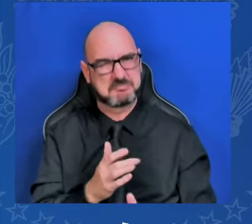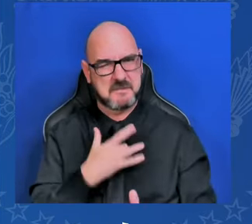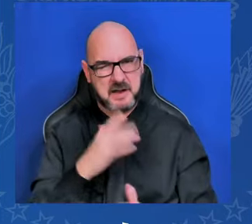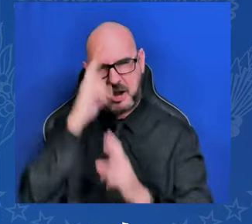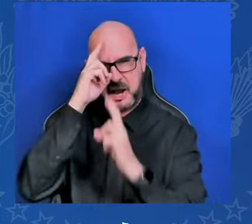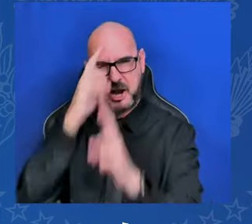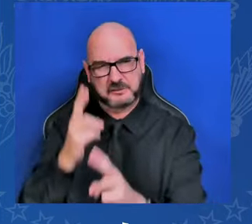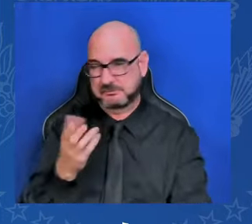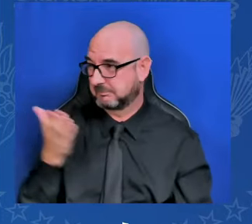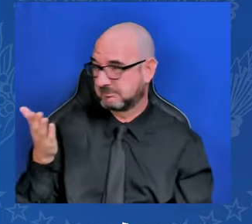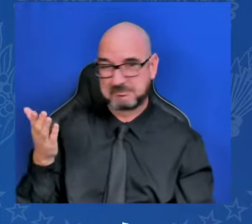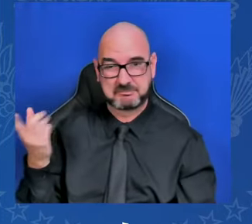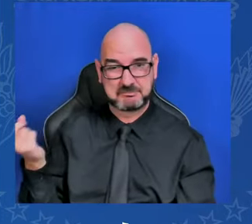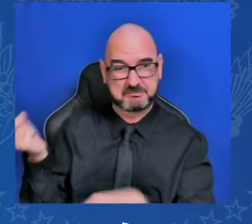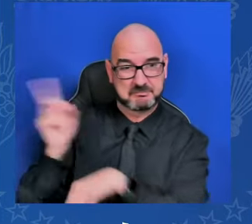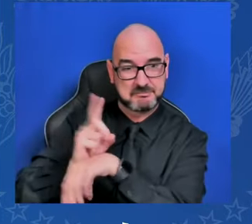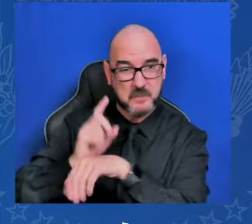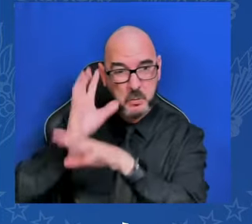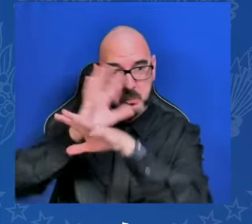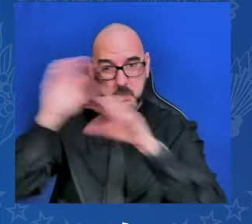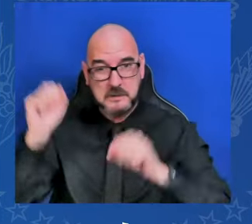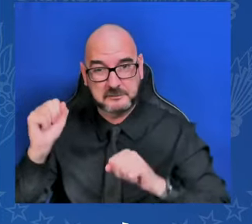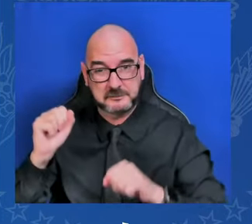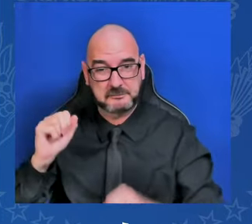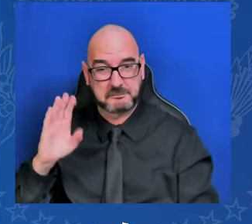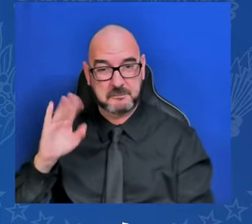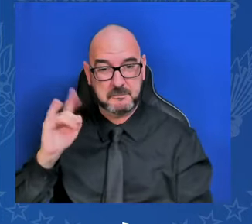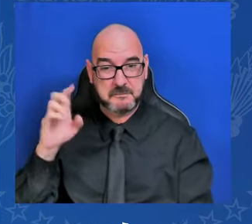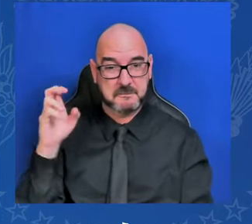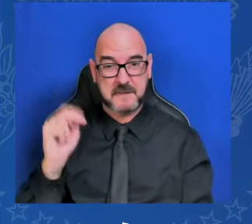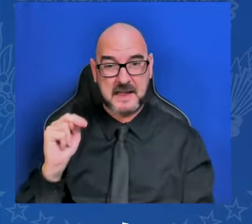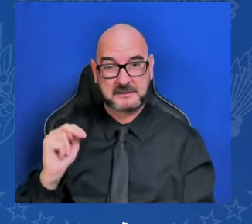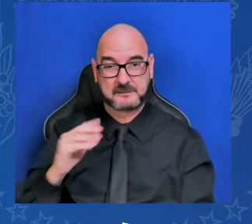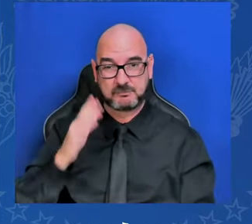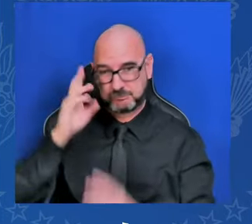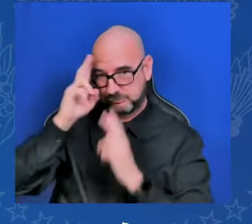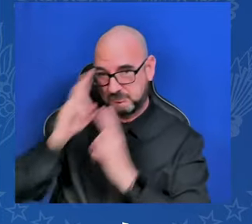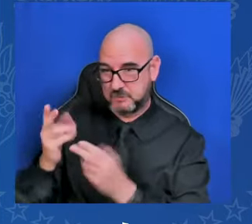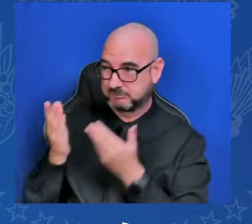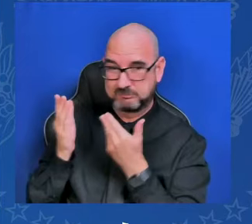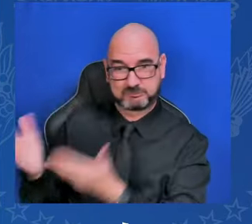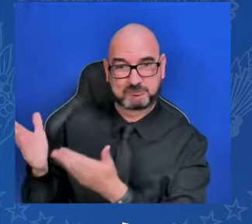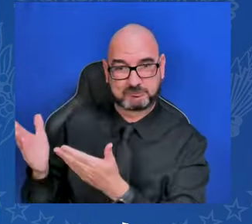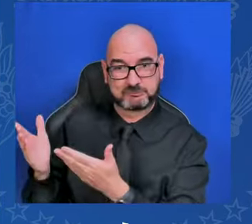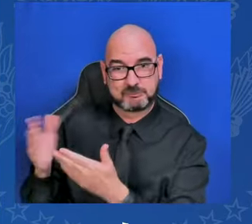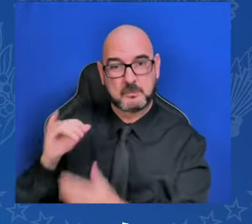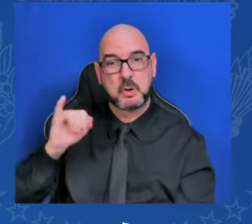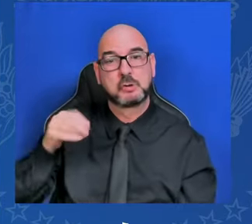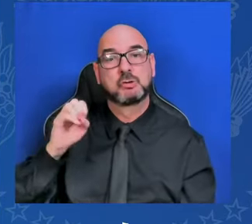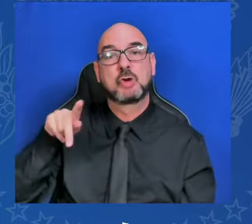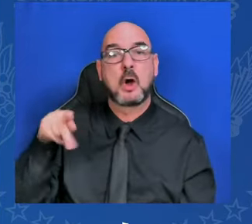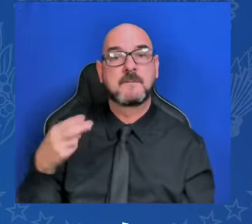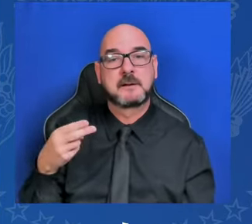United States of America, the Honorable Joseph Robinette Biden.